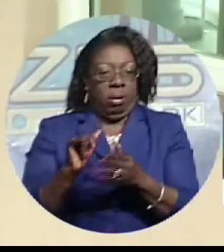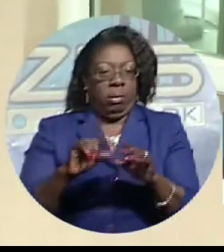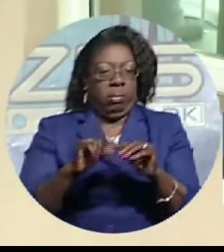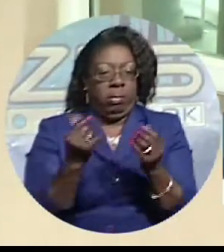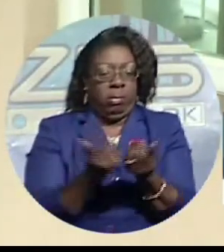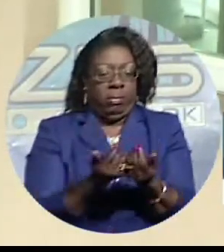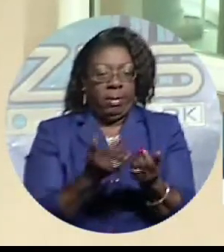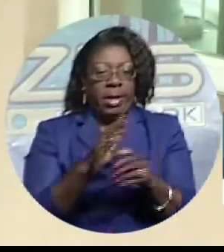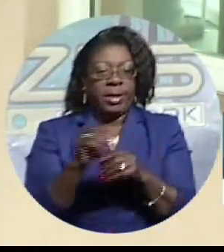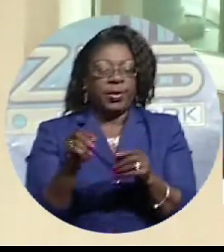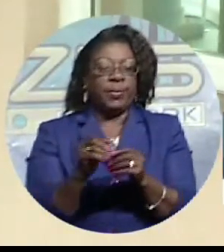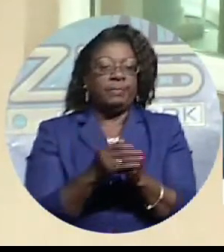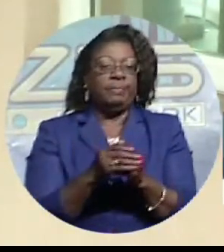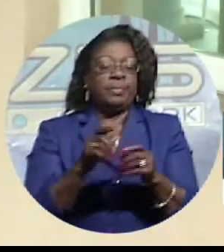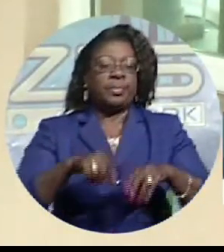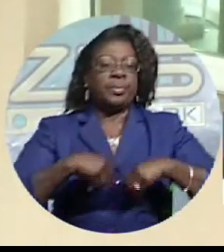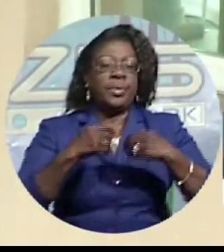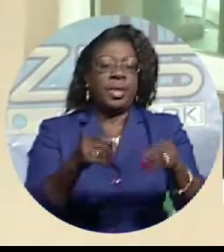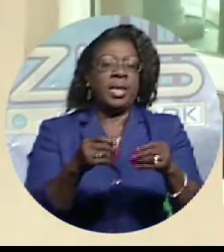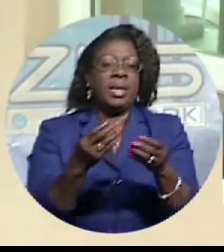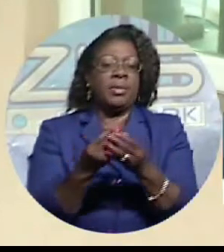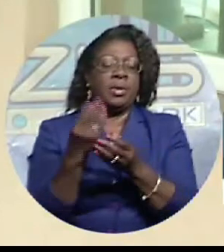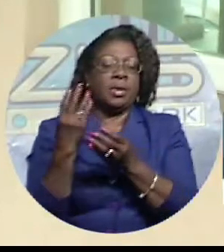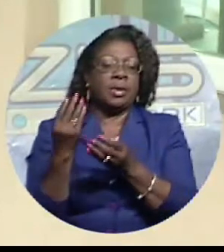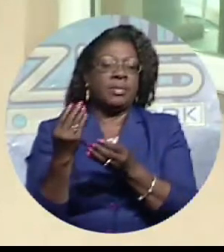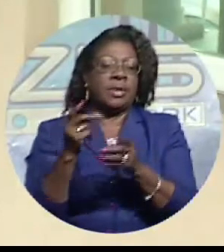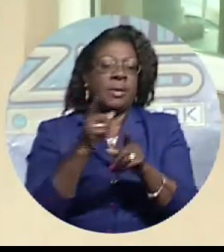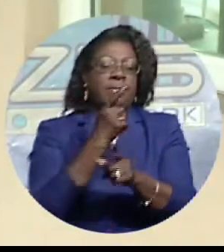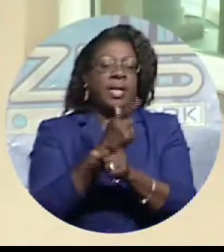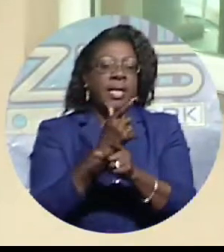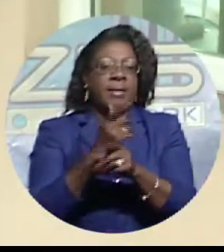information in some of the labor cases.